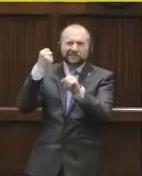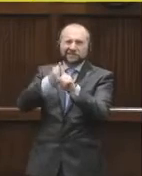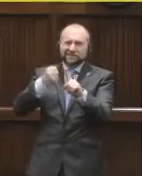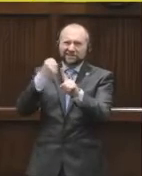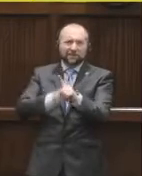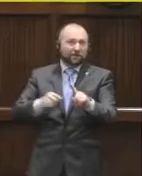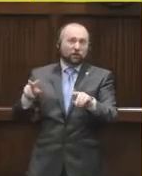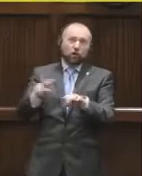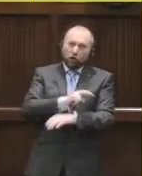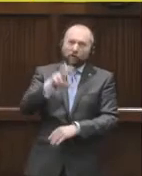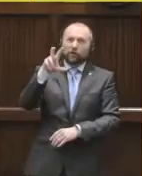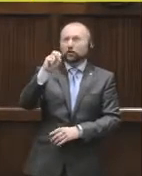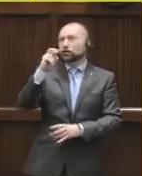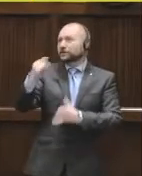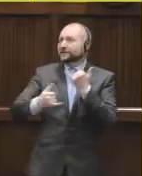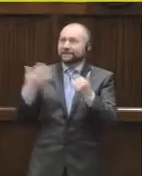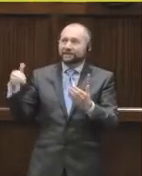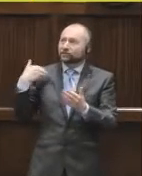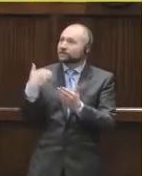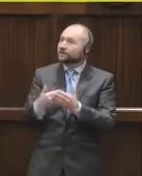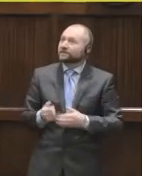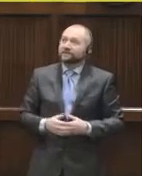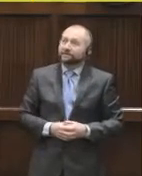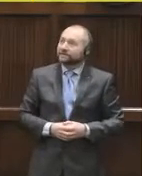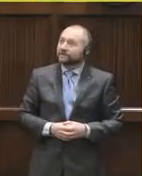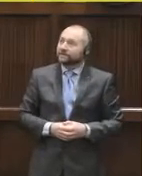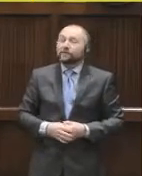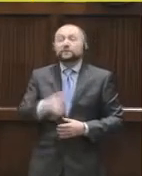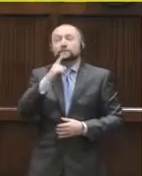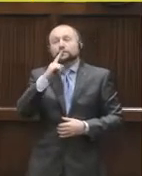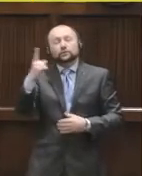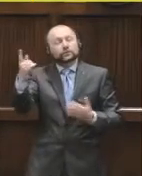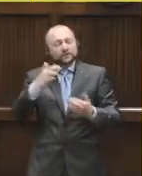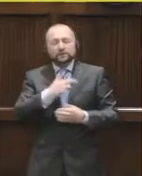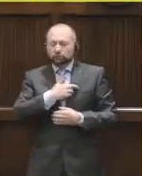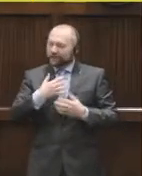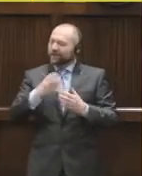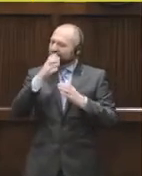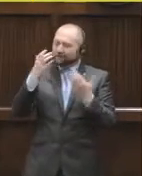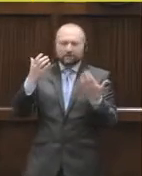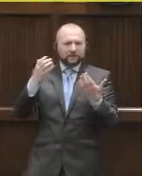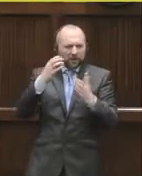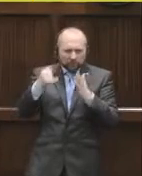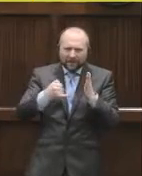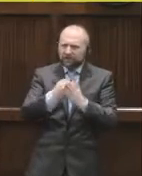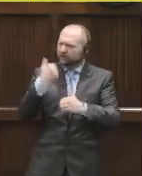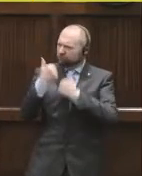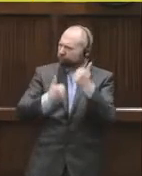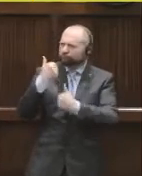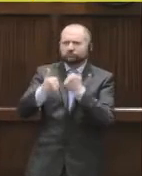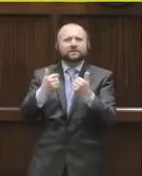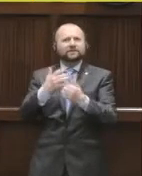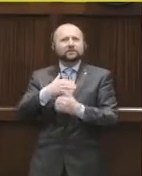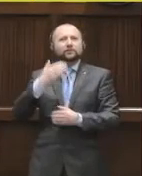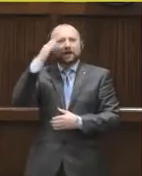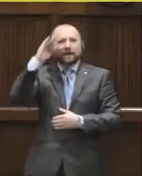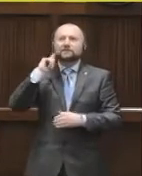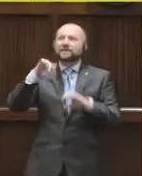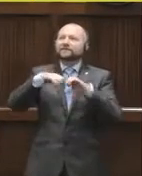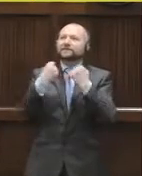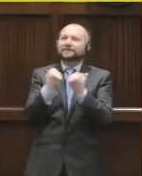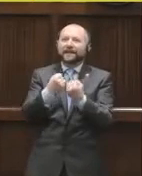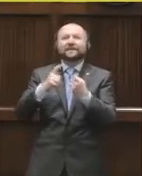over 30 years, and I want to commend again the Irish Deaf Society and